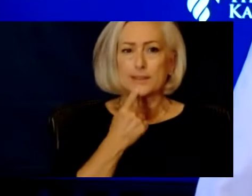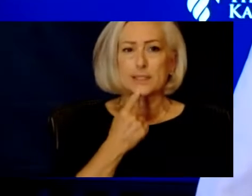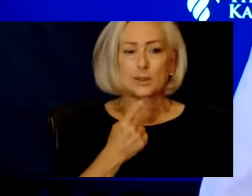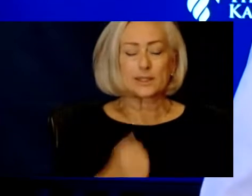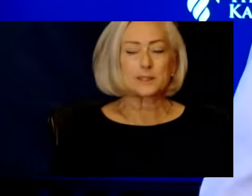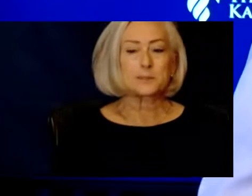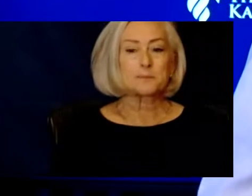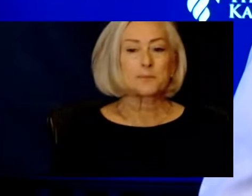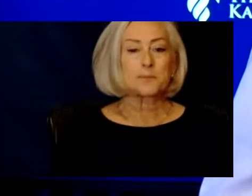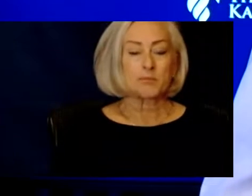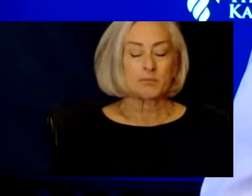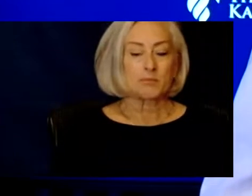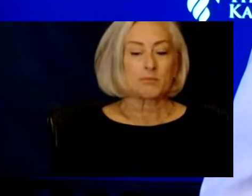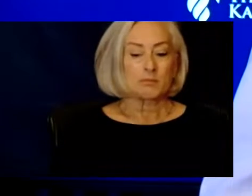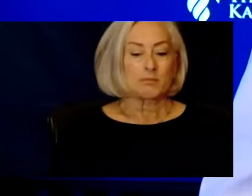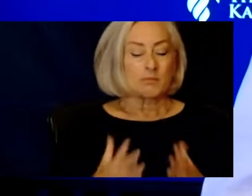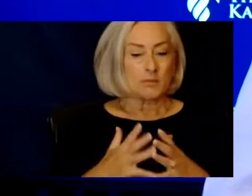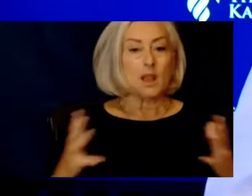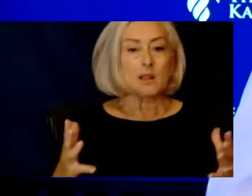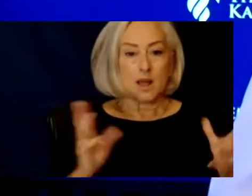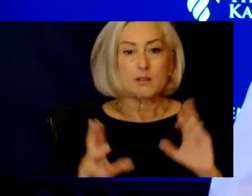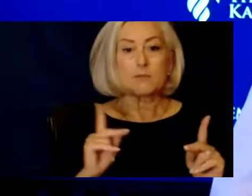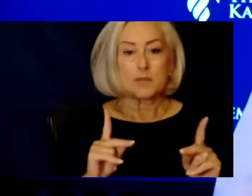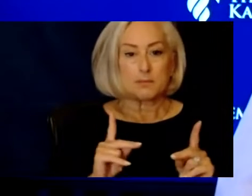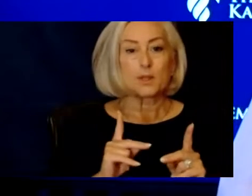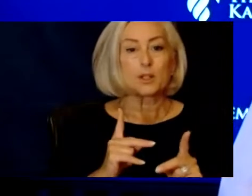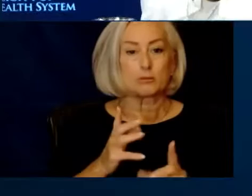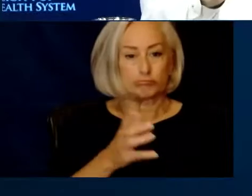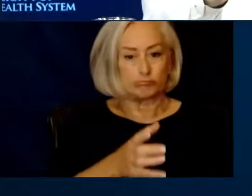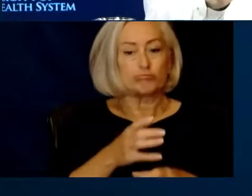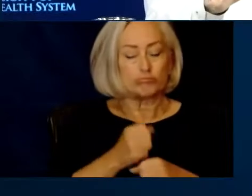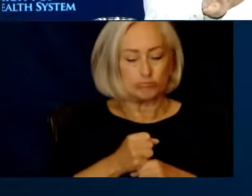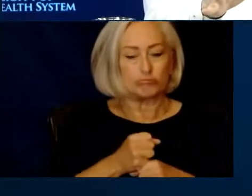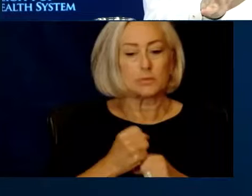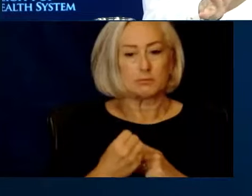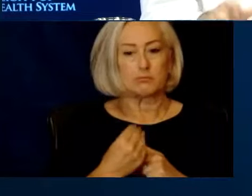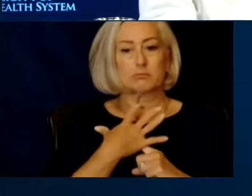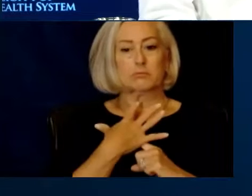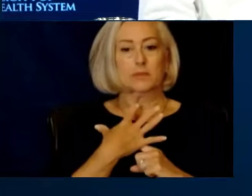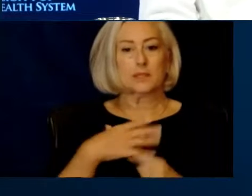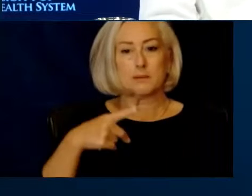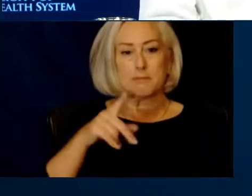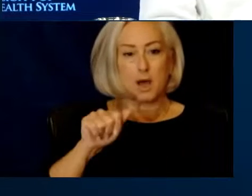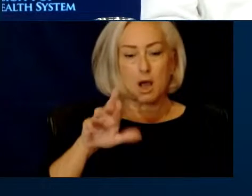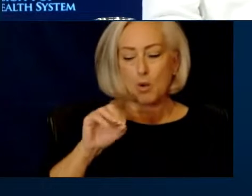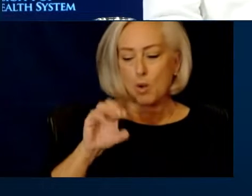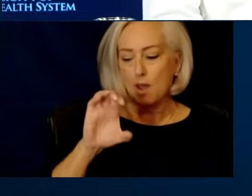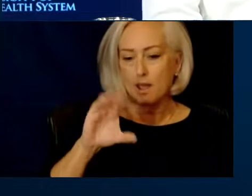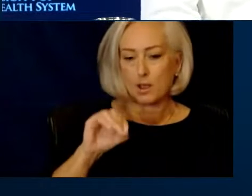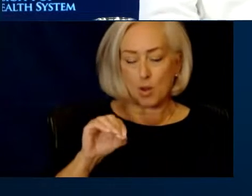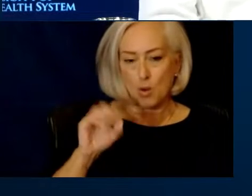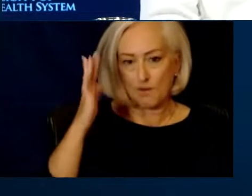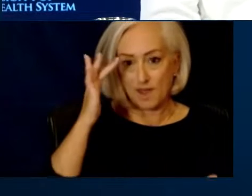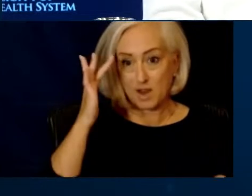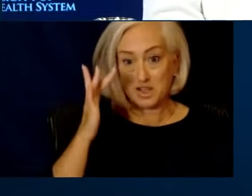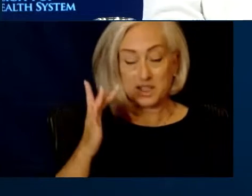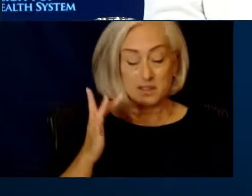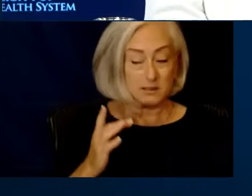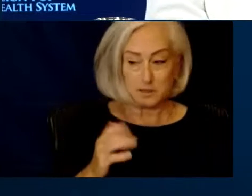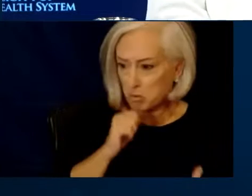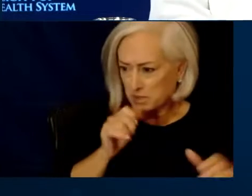a lot of people who get infected with Parakovirus. So it's actually not uncommon. It is not the most uncommon thing out there. This